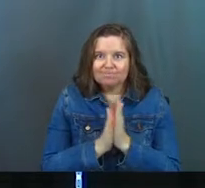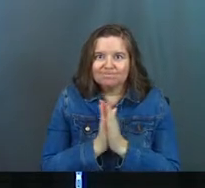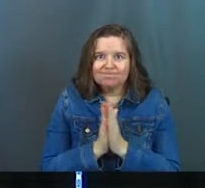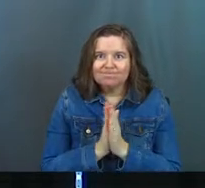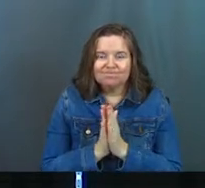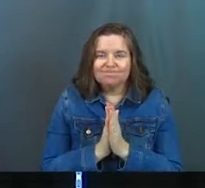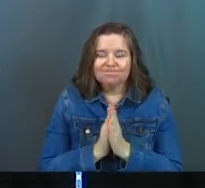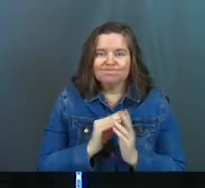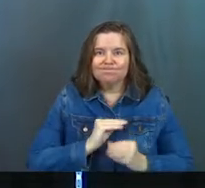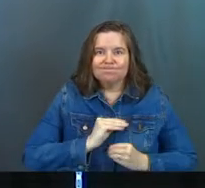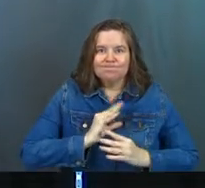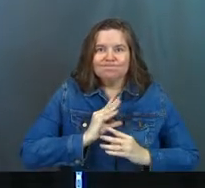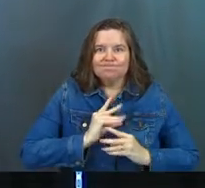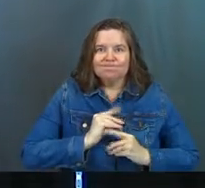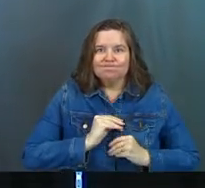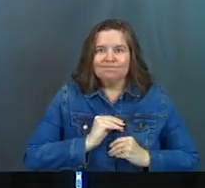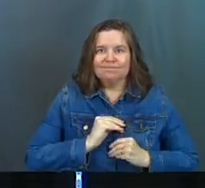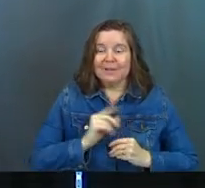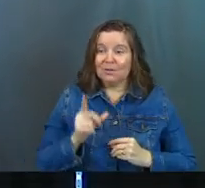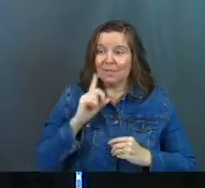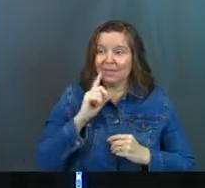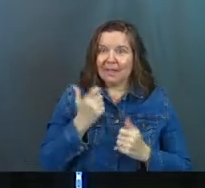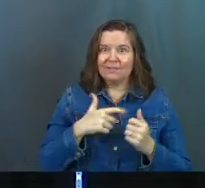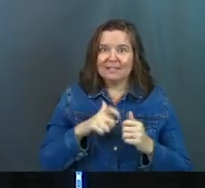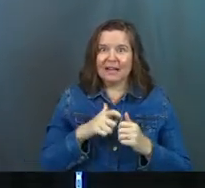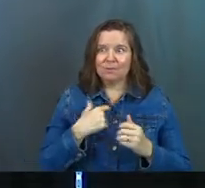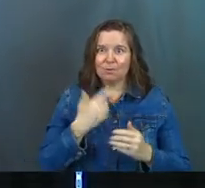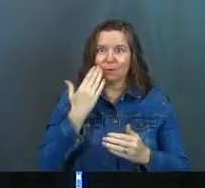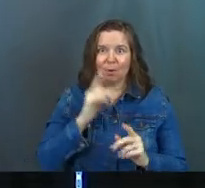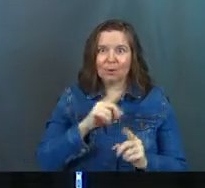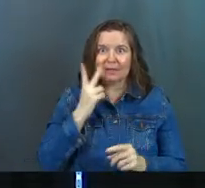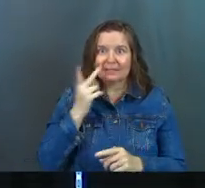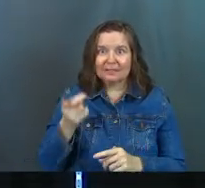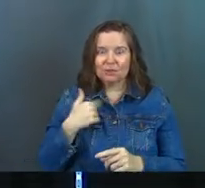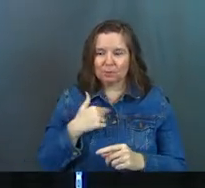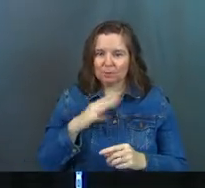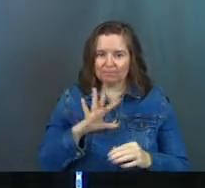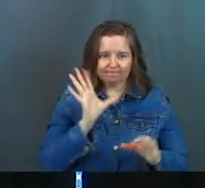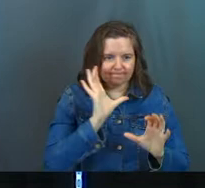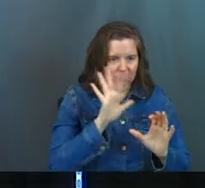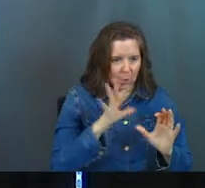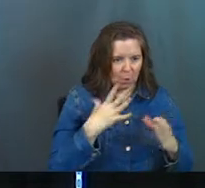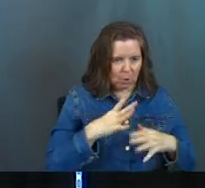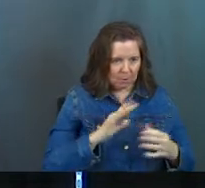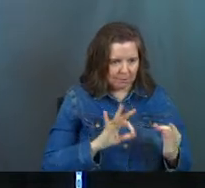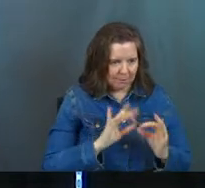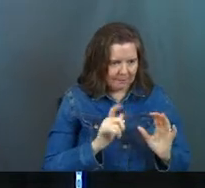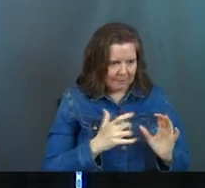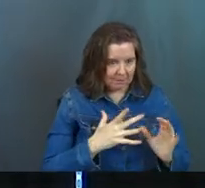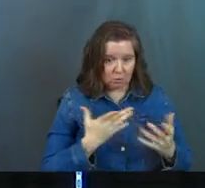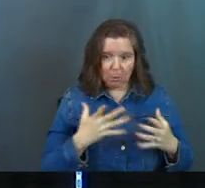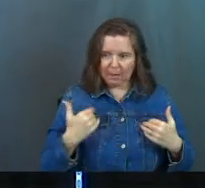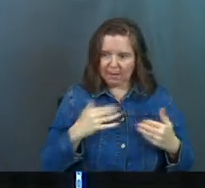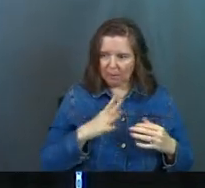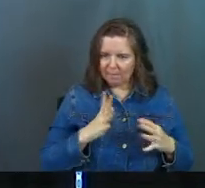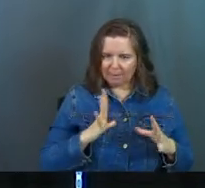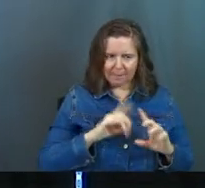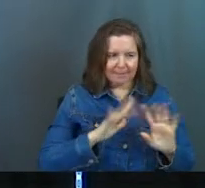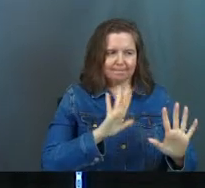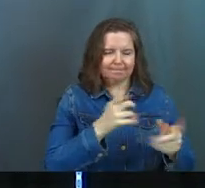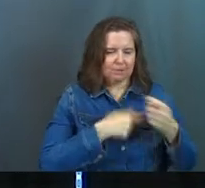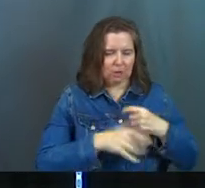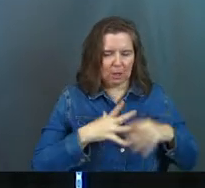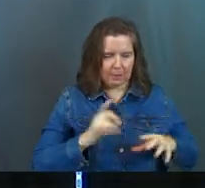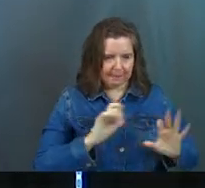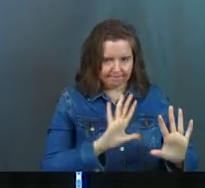thinking about it. Because every time you're going to be around her, you pick out your clothes in a special way, right? Like you were already in certain clothes, but you're going to be around her,